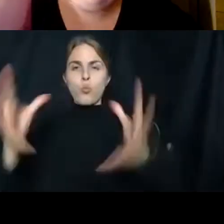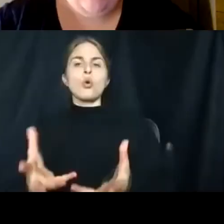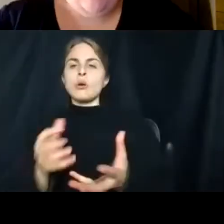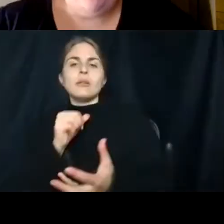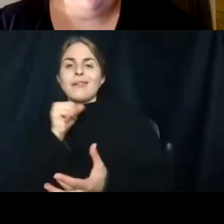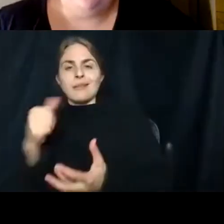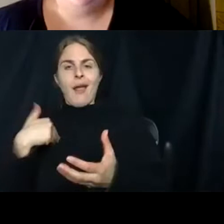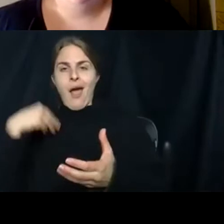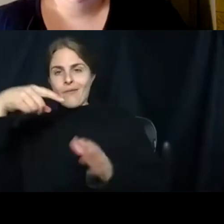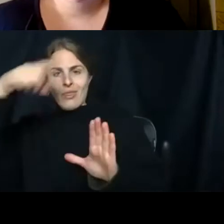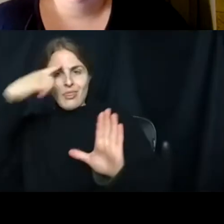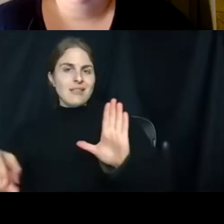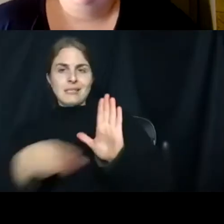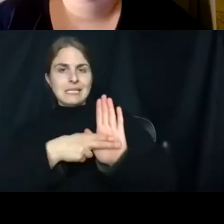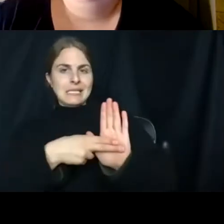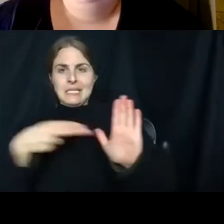That has to happen before.